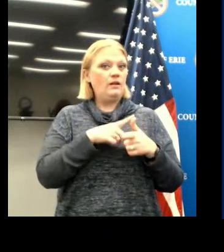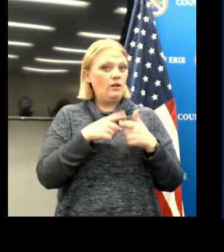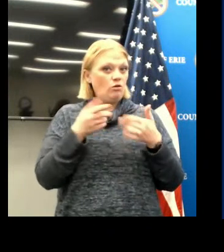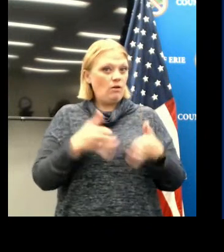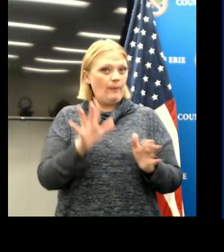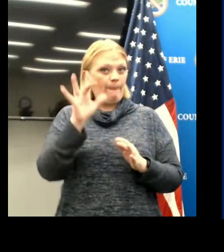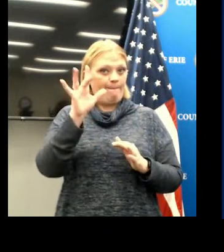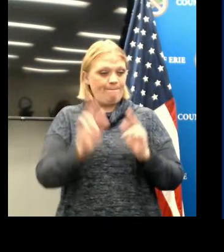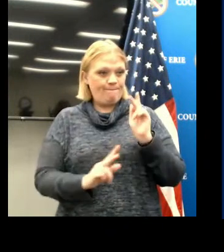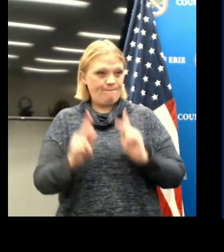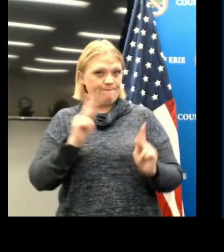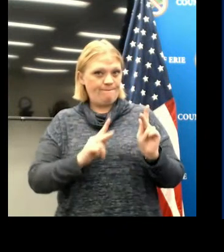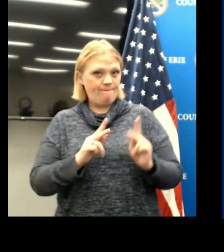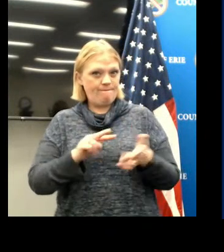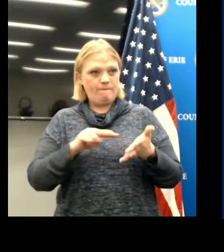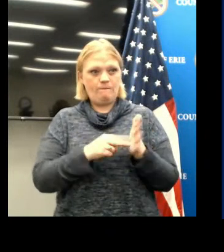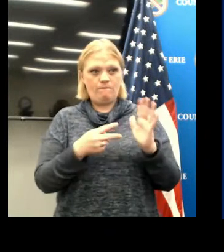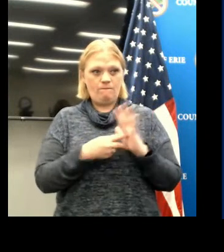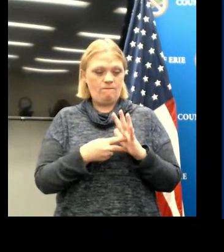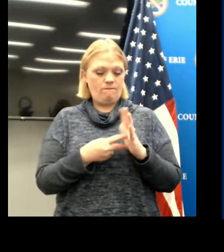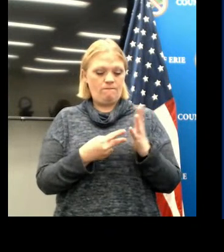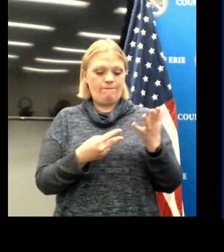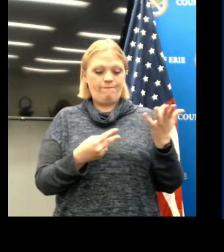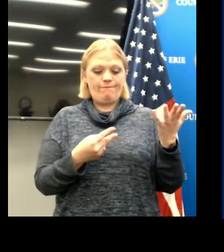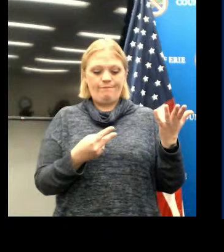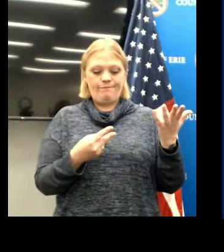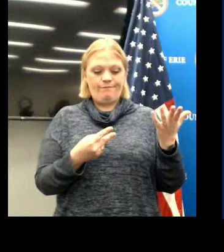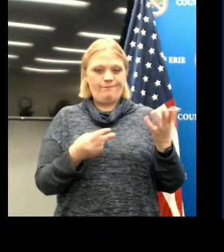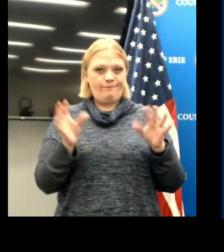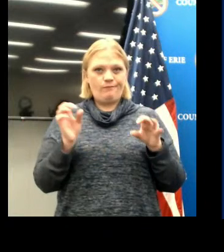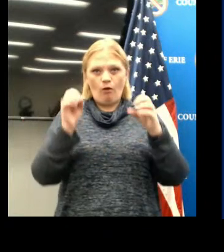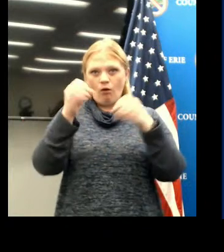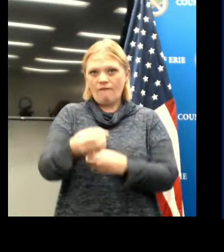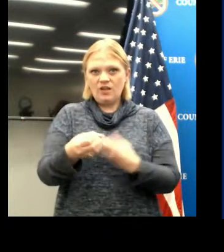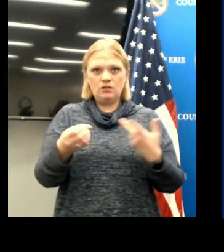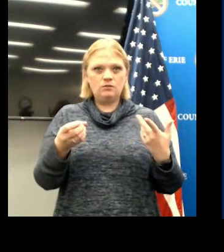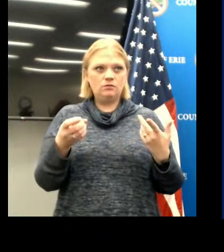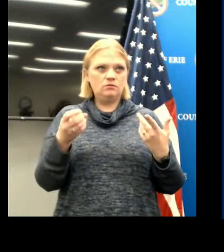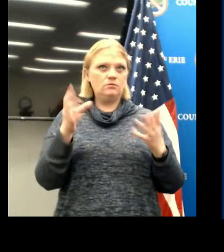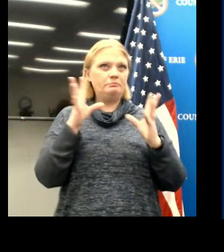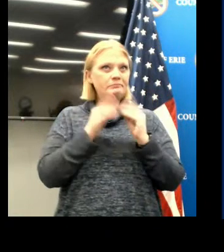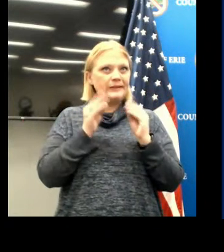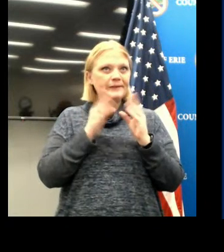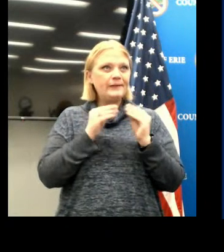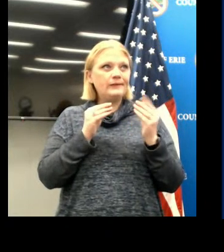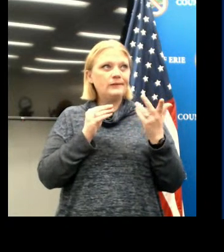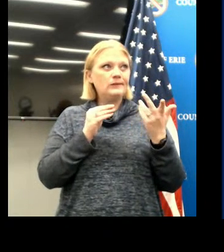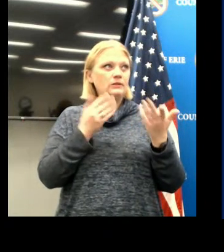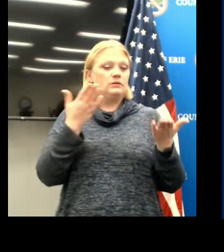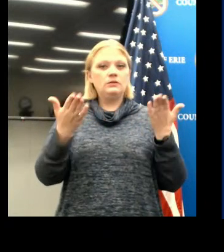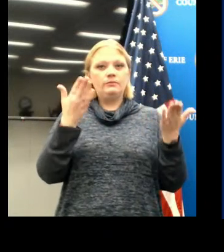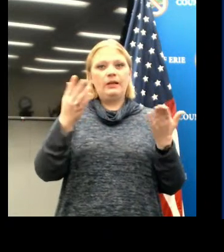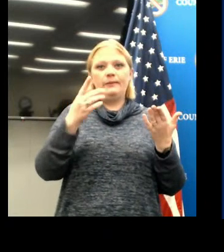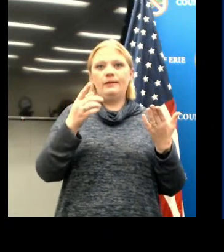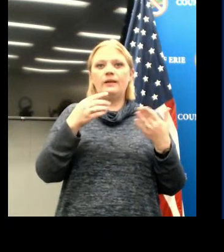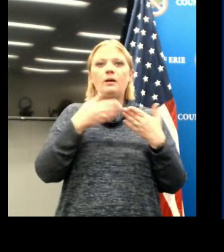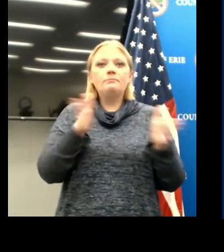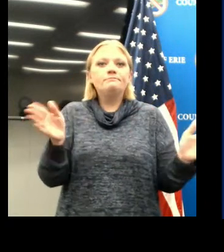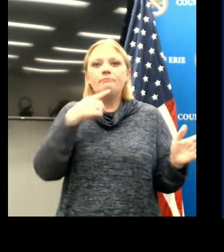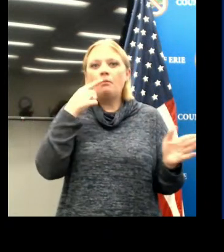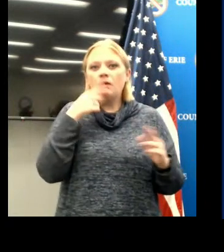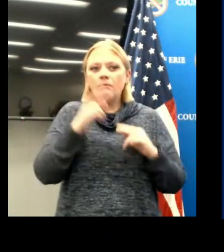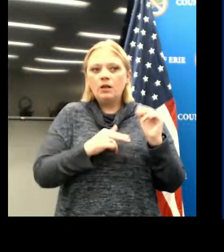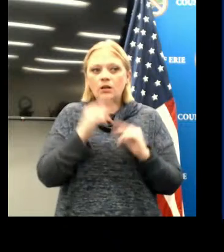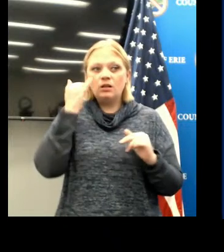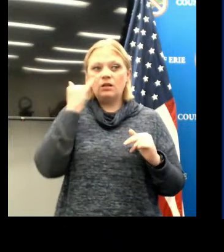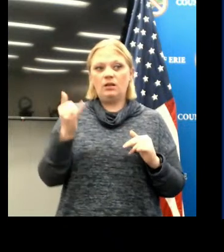25 people. So that basically means some offices, meetings that may exist in a public building. If it's a